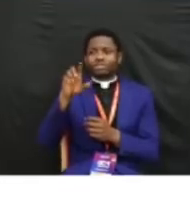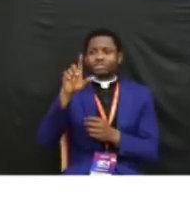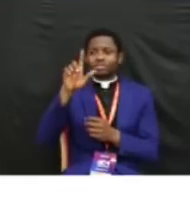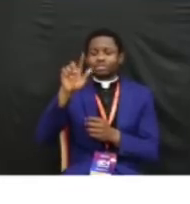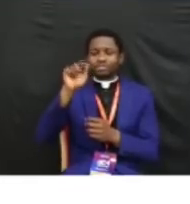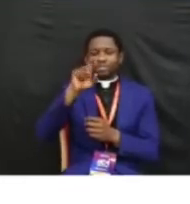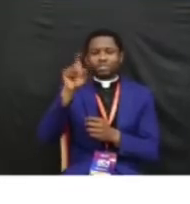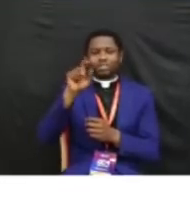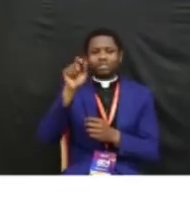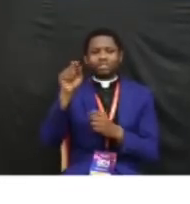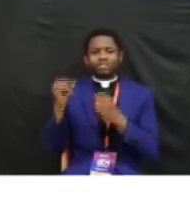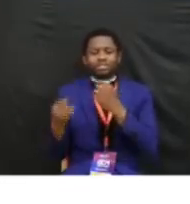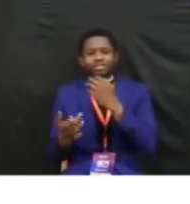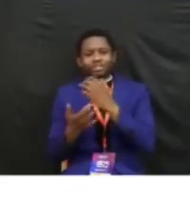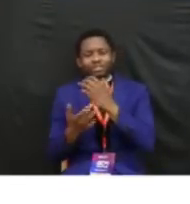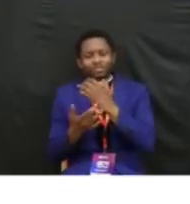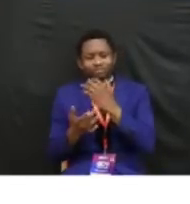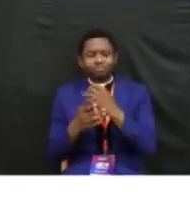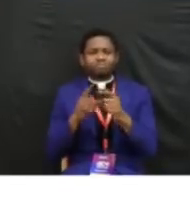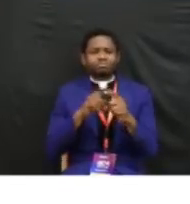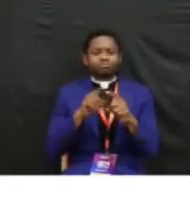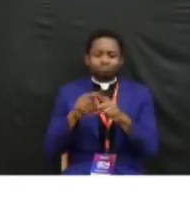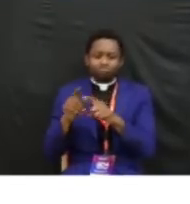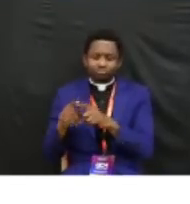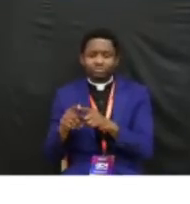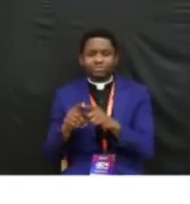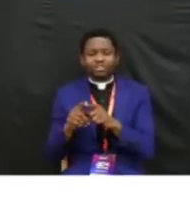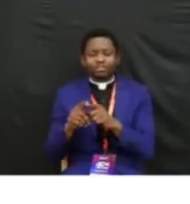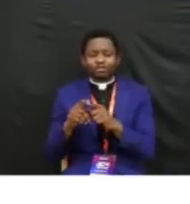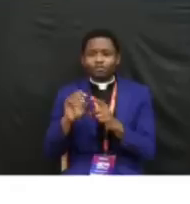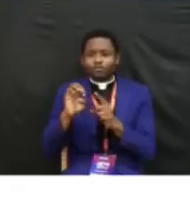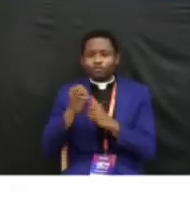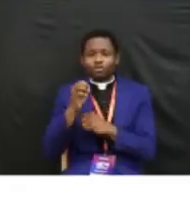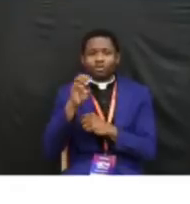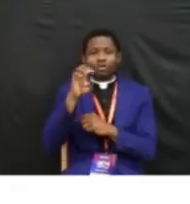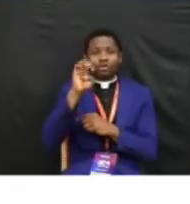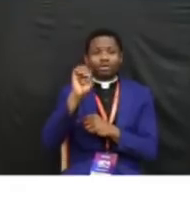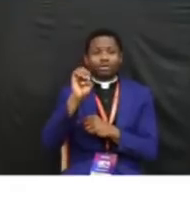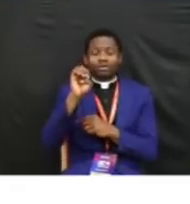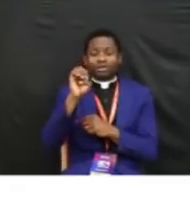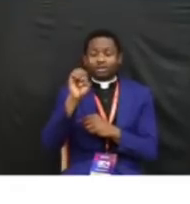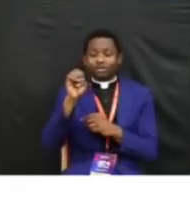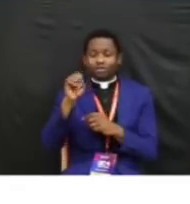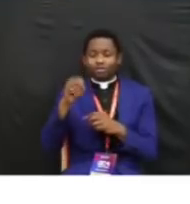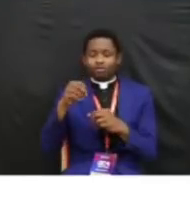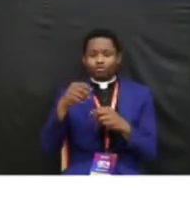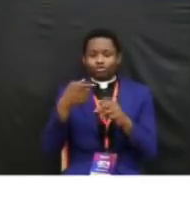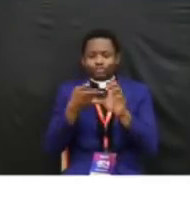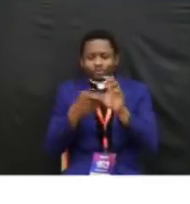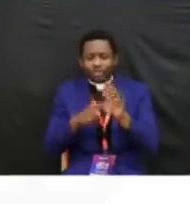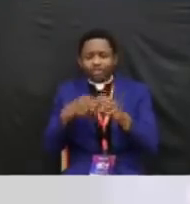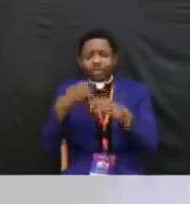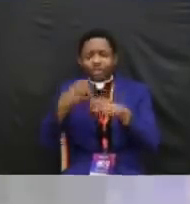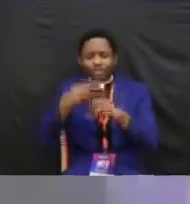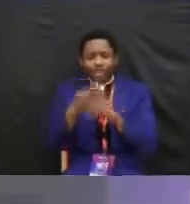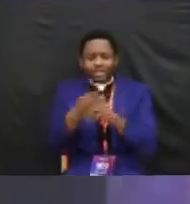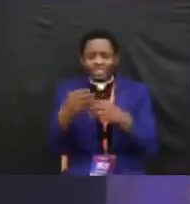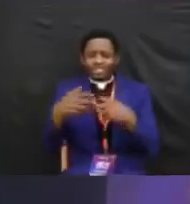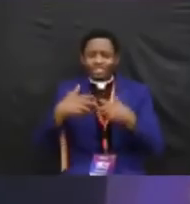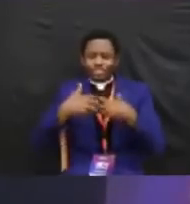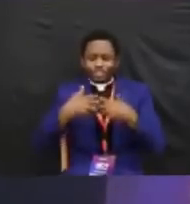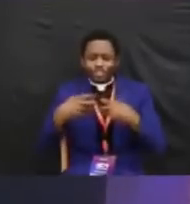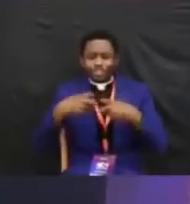and life cycle modeling for ecoefficiency manufacturer of electric vehicle components.